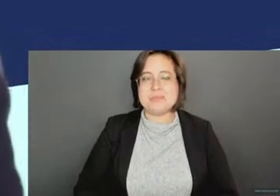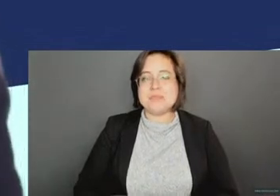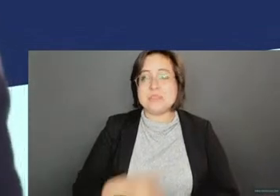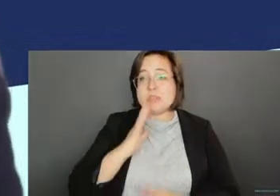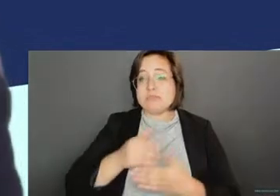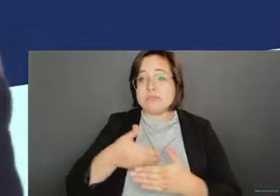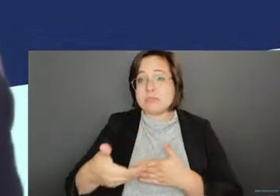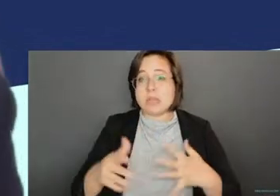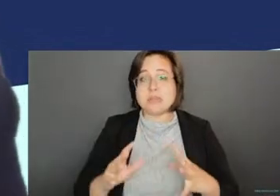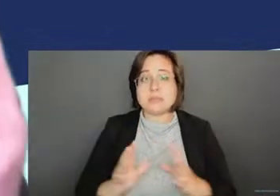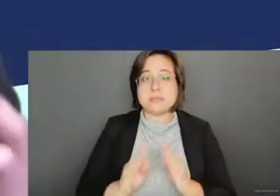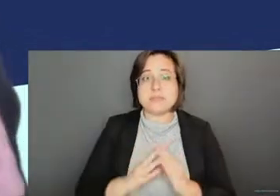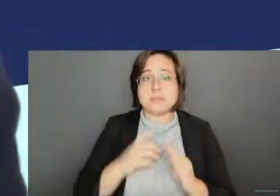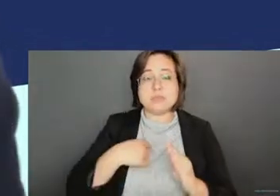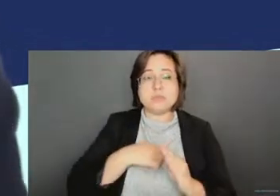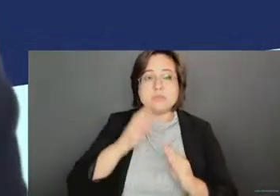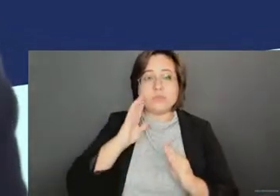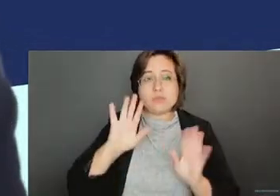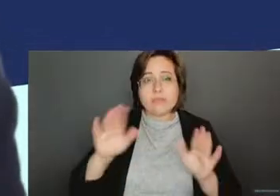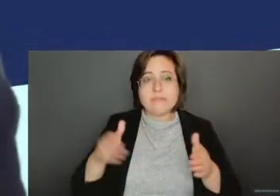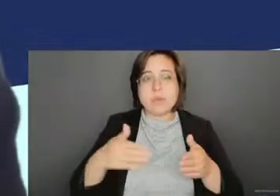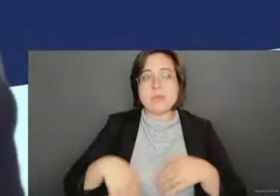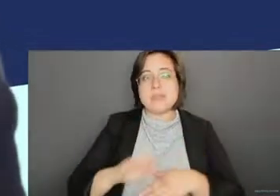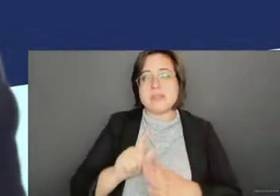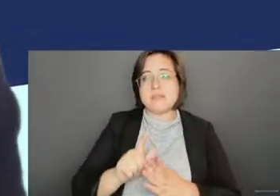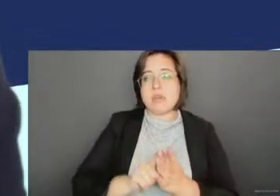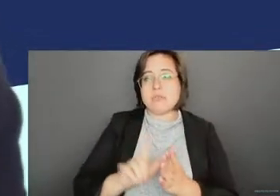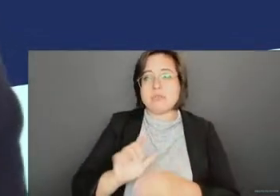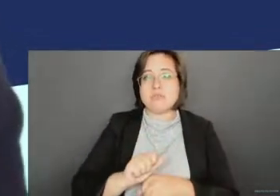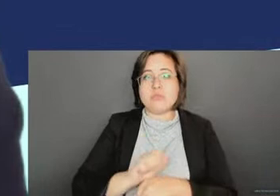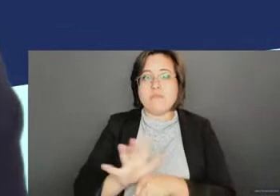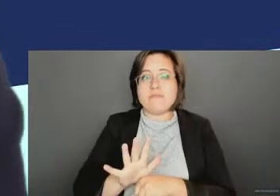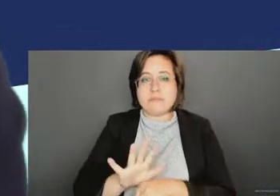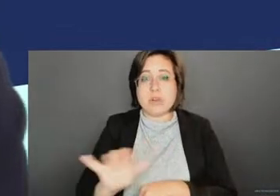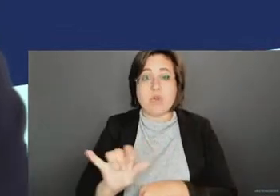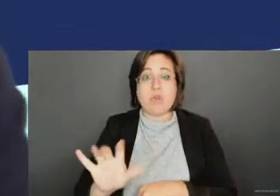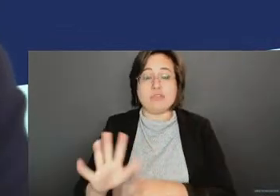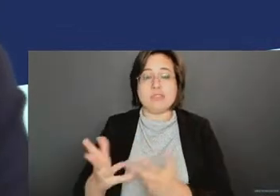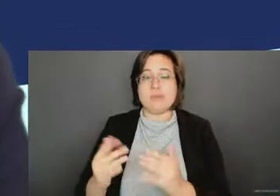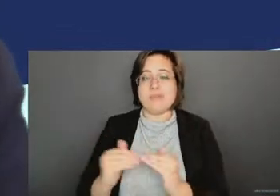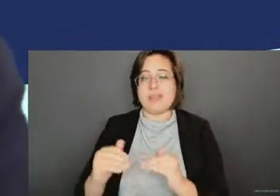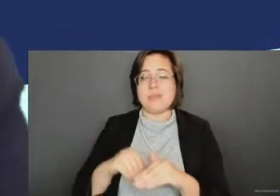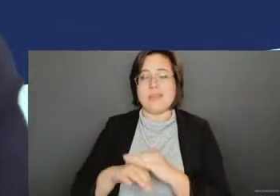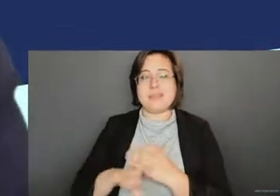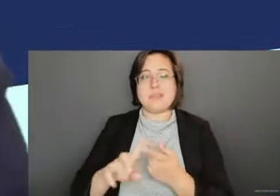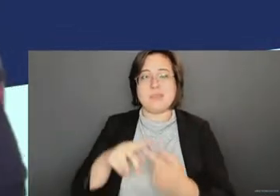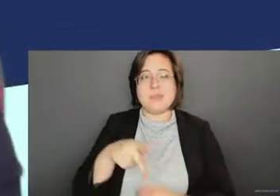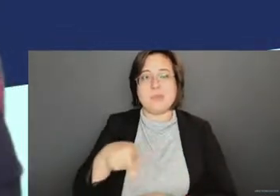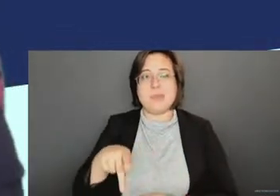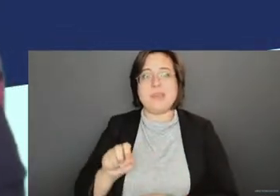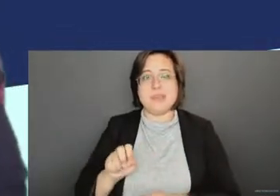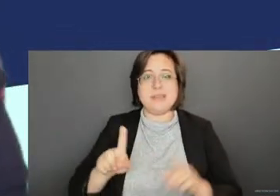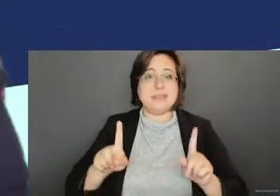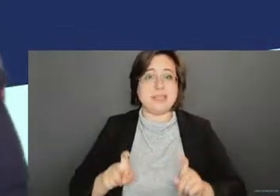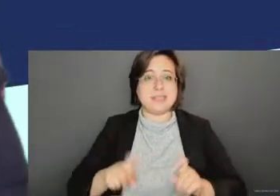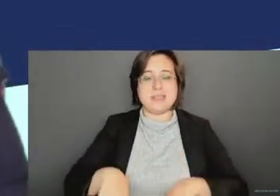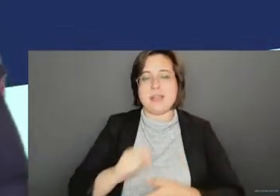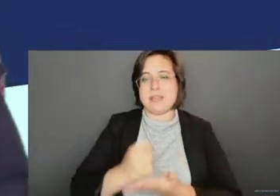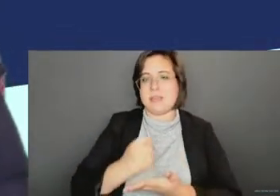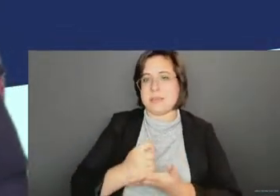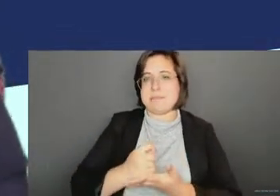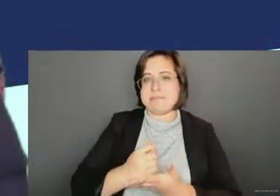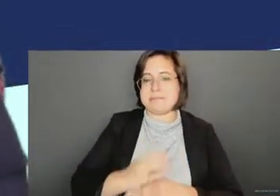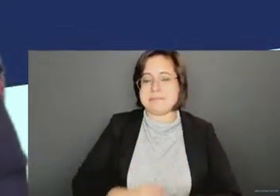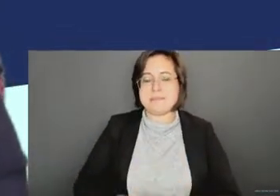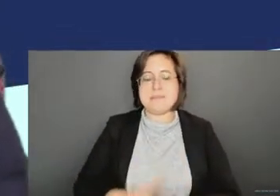will focus on long COVID, as well as equitable access to PPE, to testing, and to therapies.